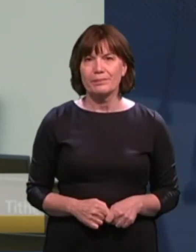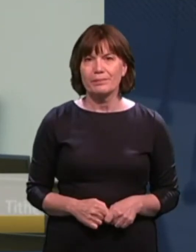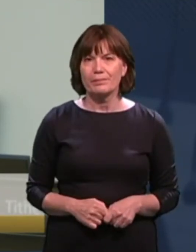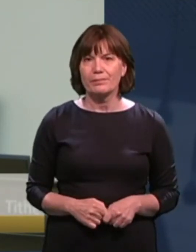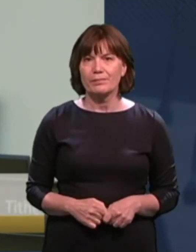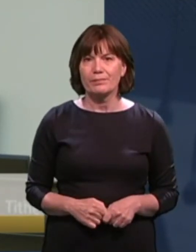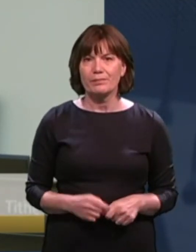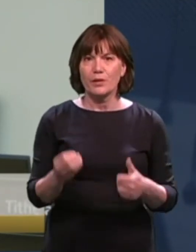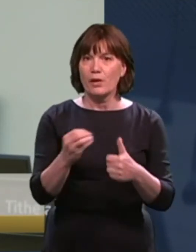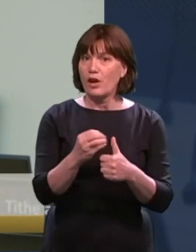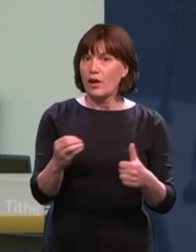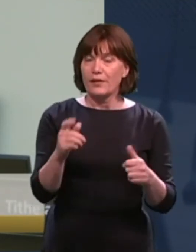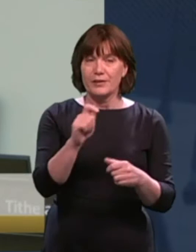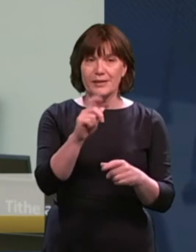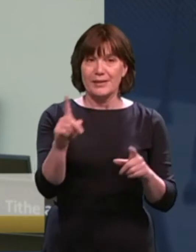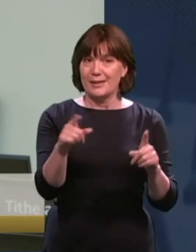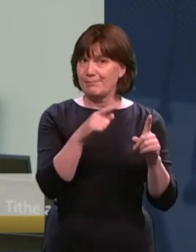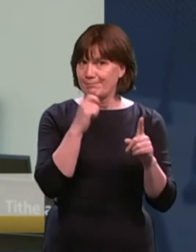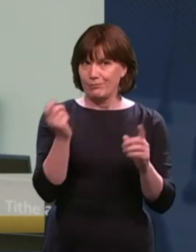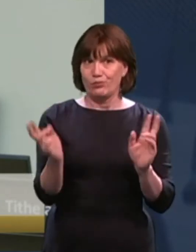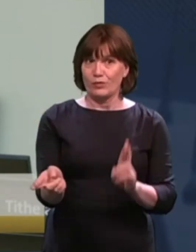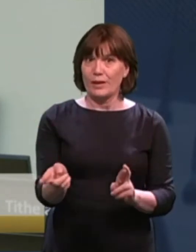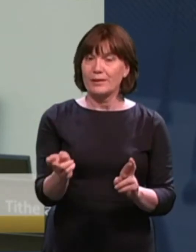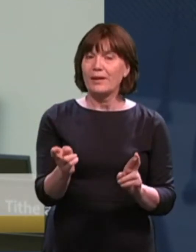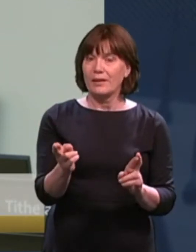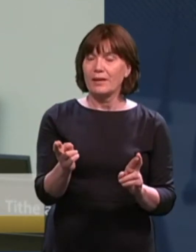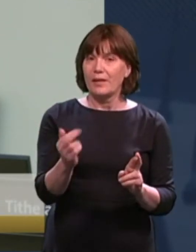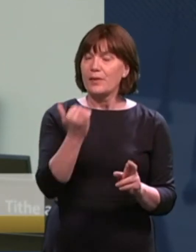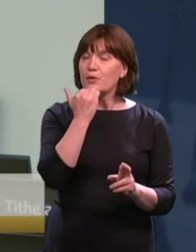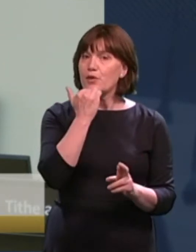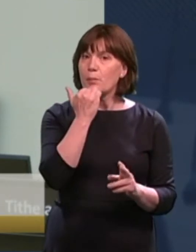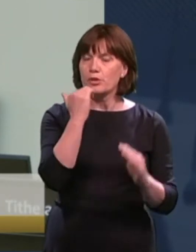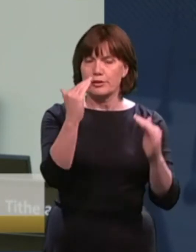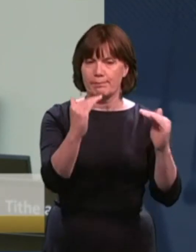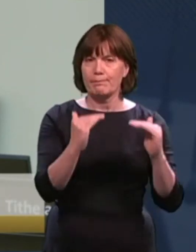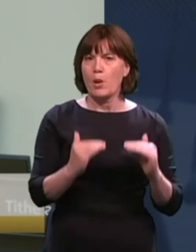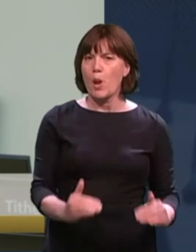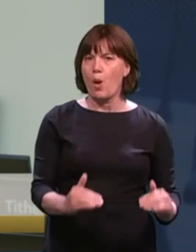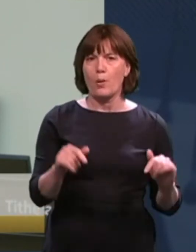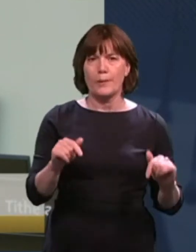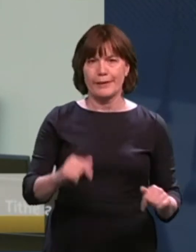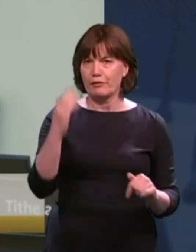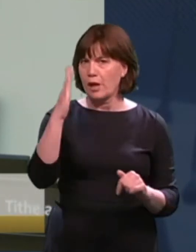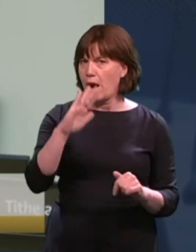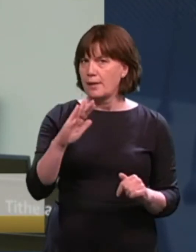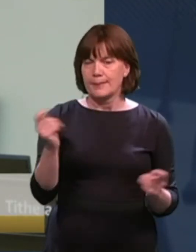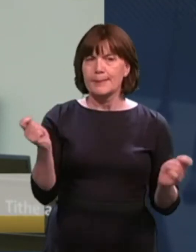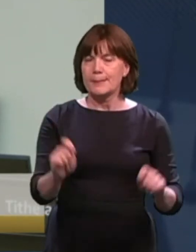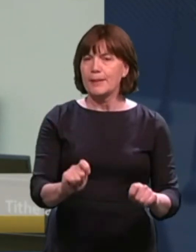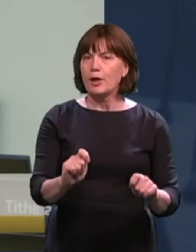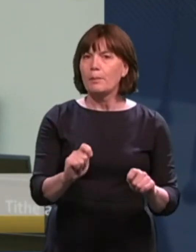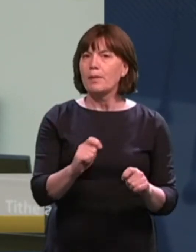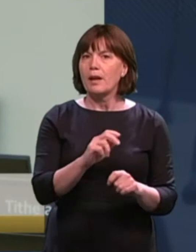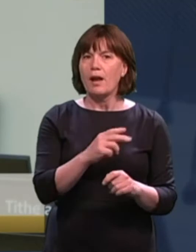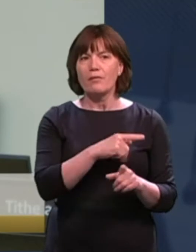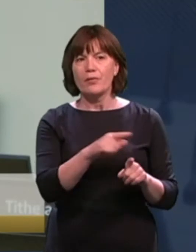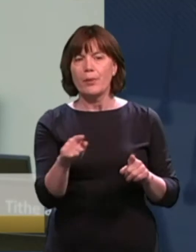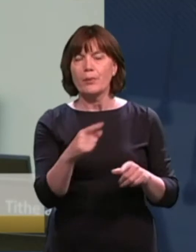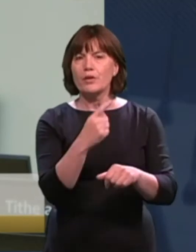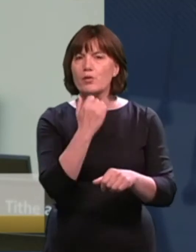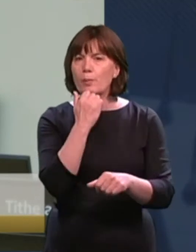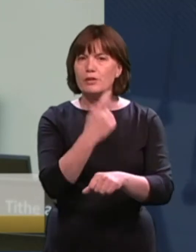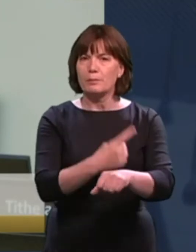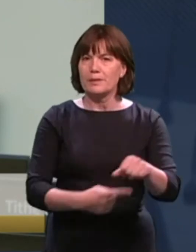Other deputies have mentioned that the statistics show that Ireland has disgracefully low employment rate for people with disabilities, and today's